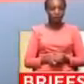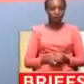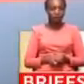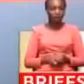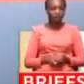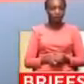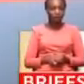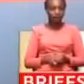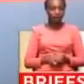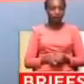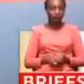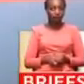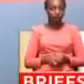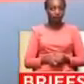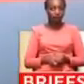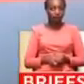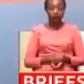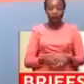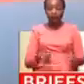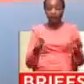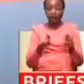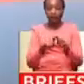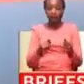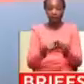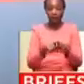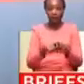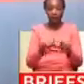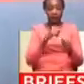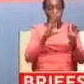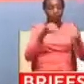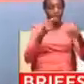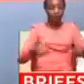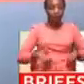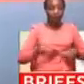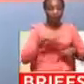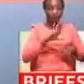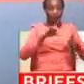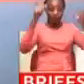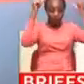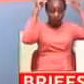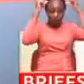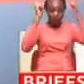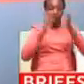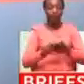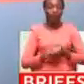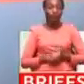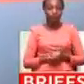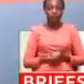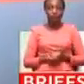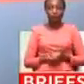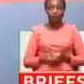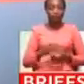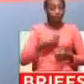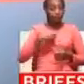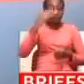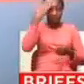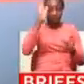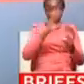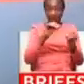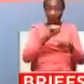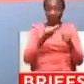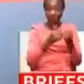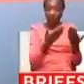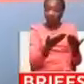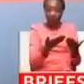yourself into witchcraft. You're literally giving yourself, you're selling your soul. All right. So I didn't know that at the time. I thought I was seeking